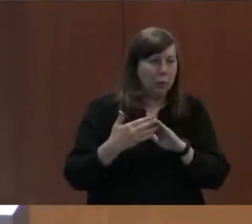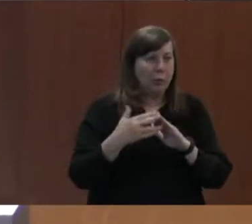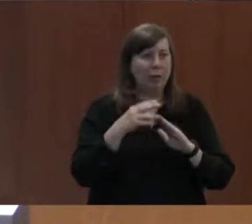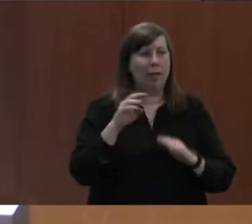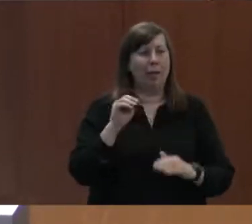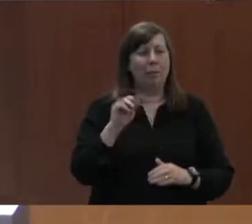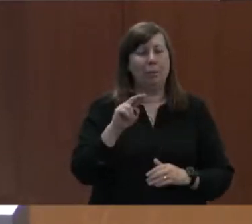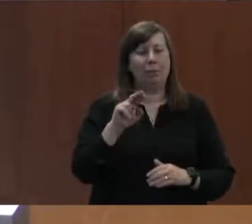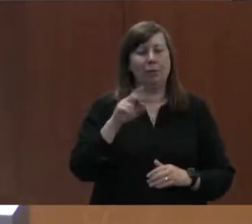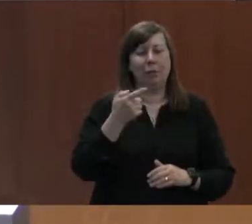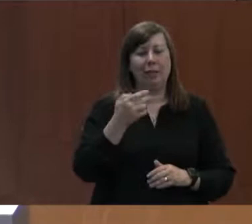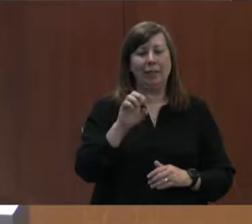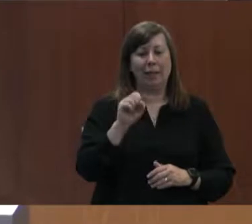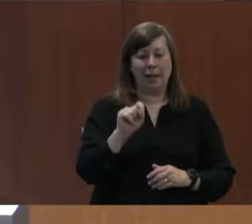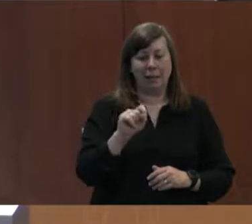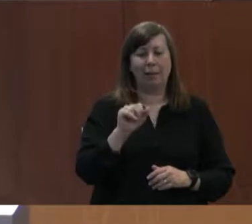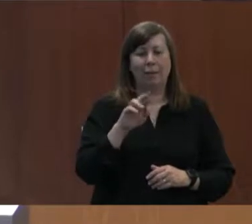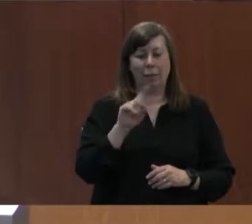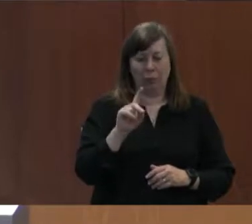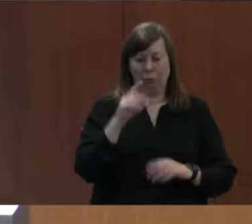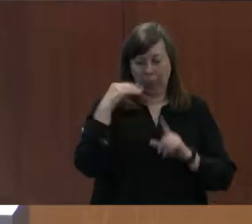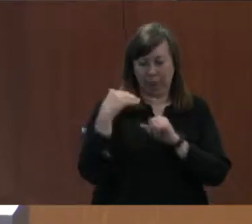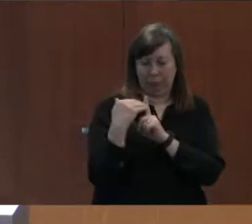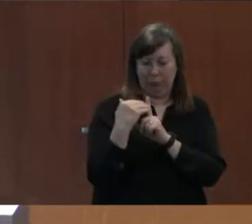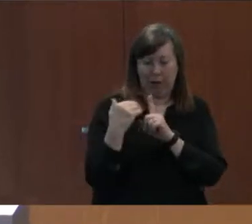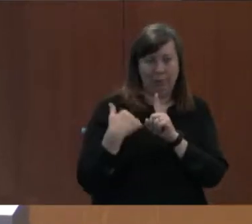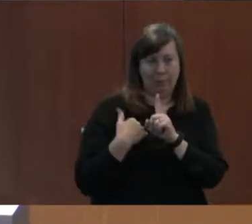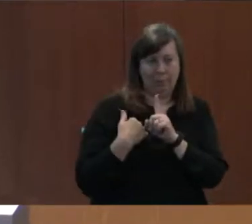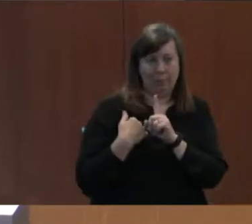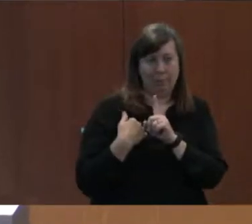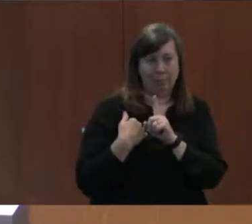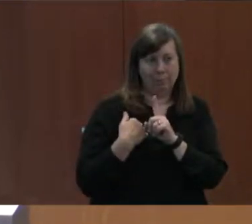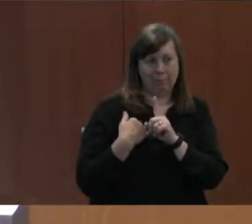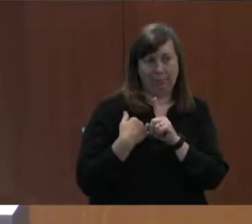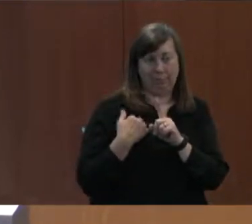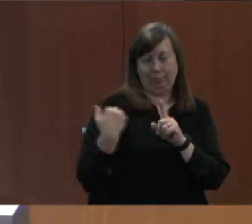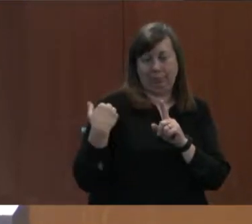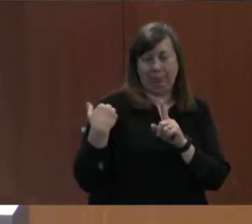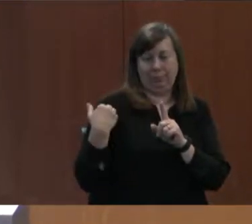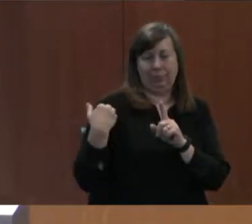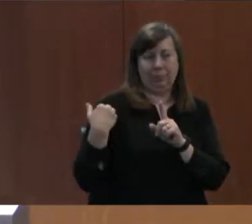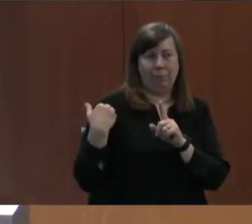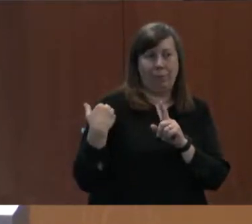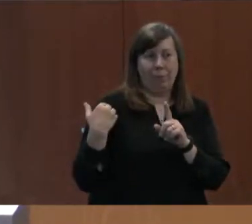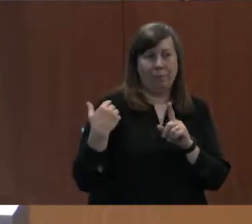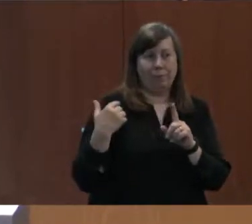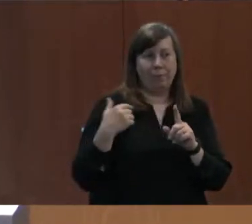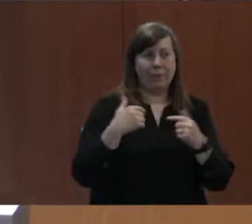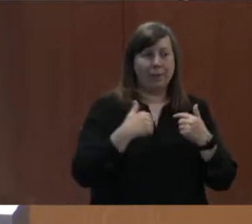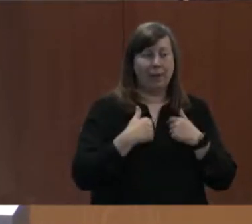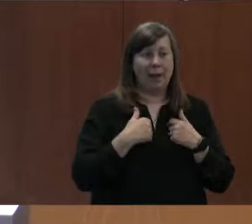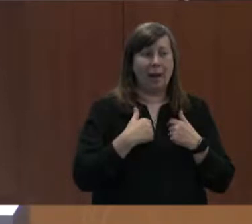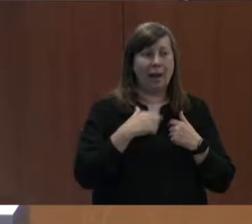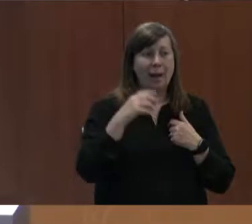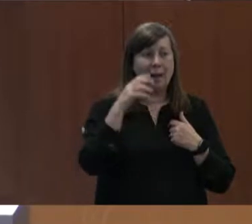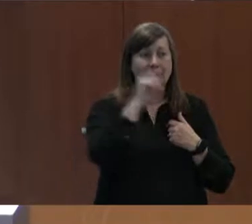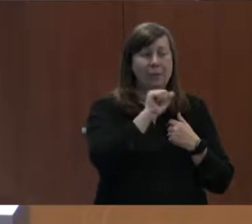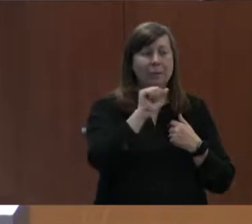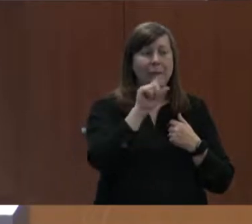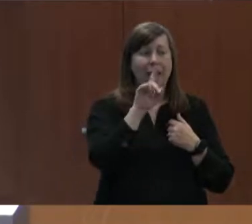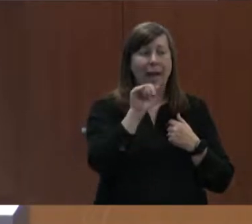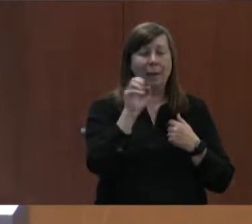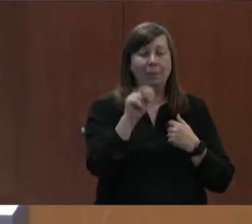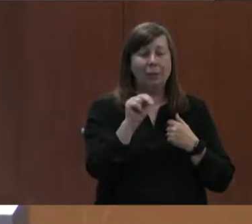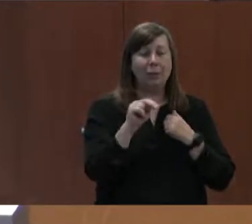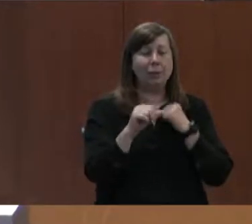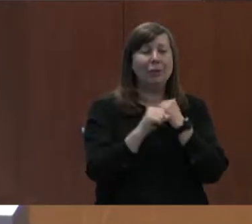Mr. Guestford politely reminded me just earlier that I missed Administrative Assistance